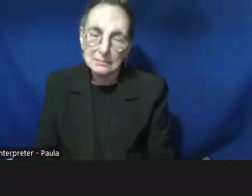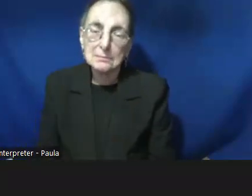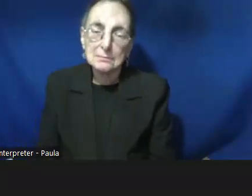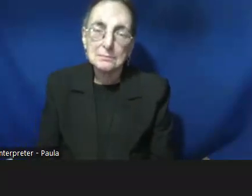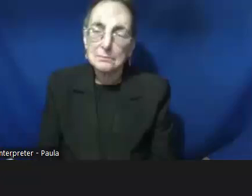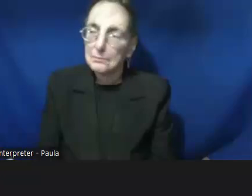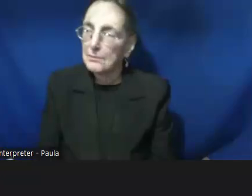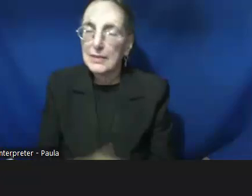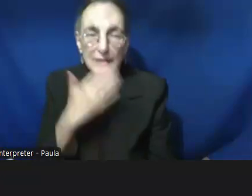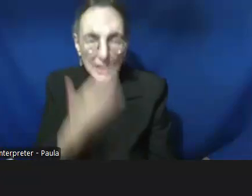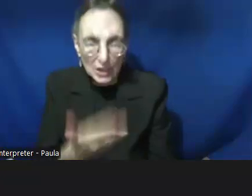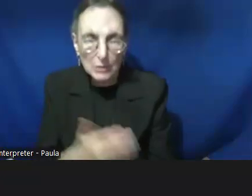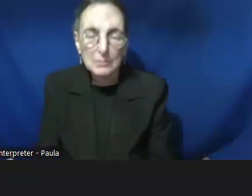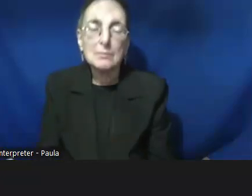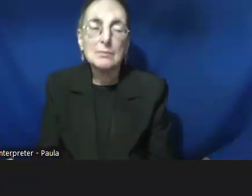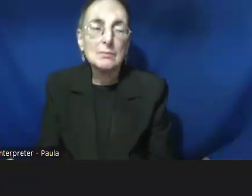Thank you.